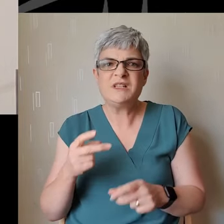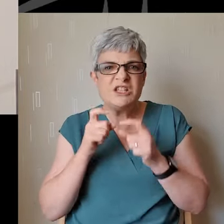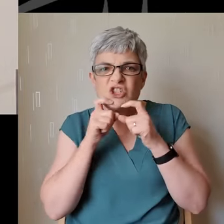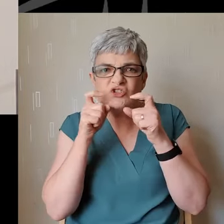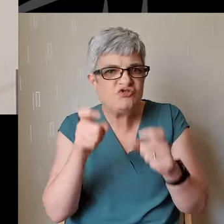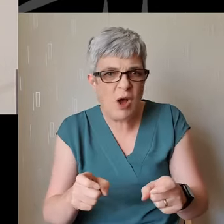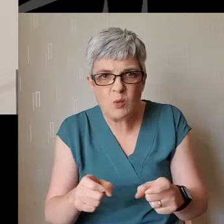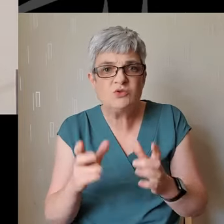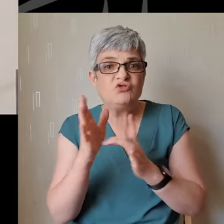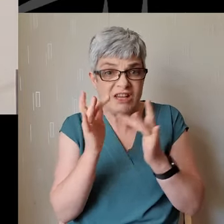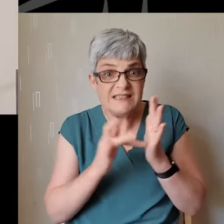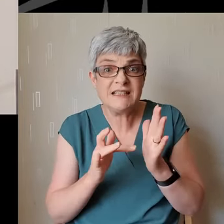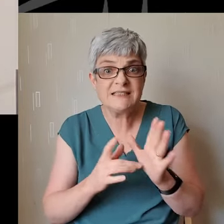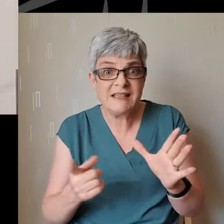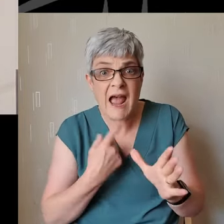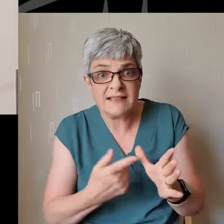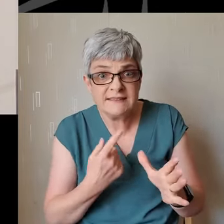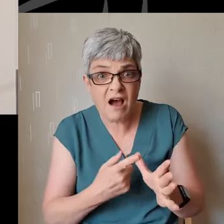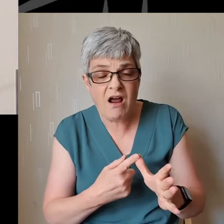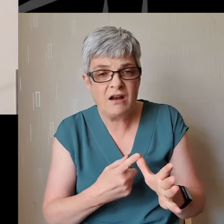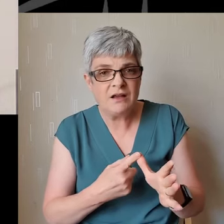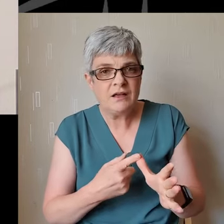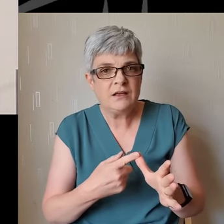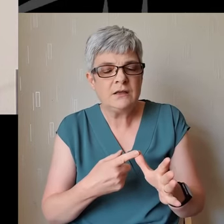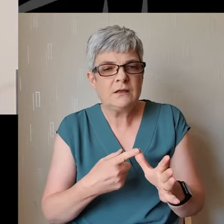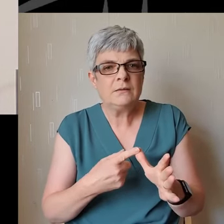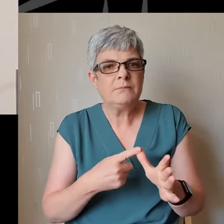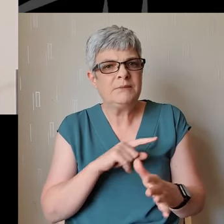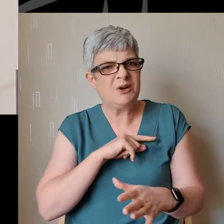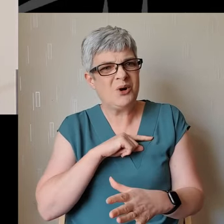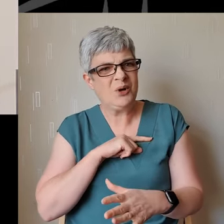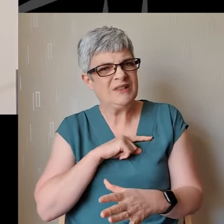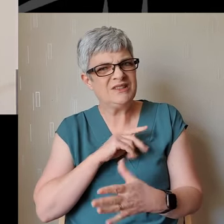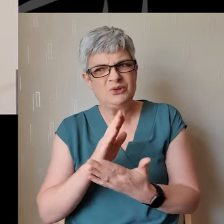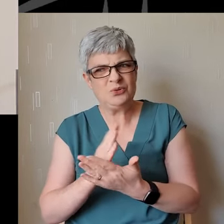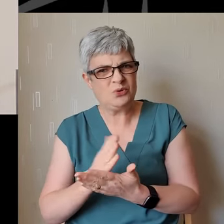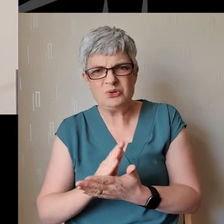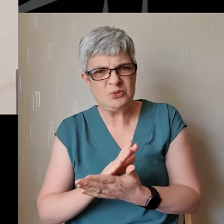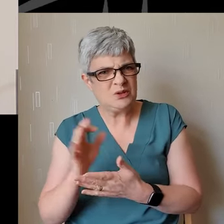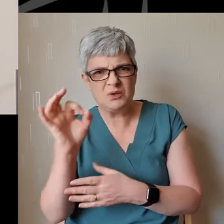is the answer, when they're not quite sure what is the question.